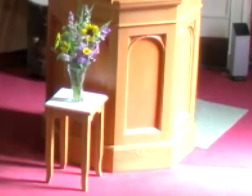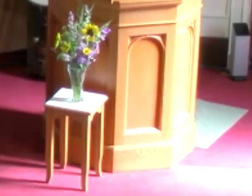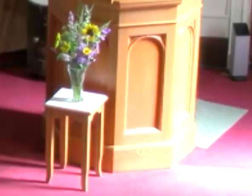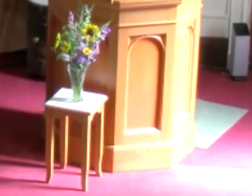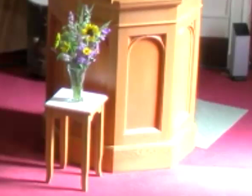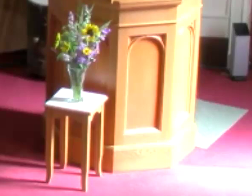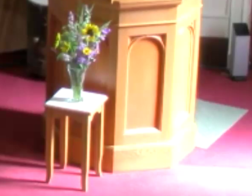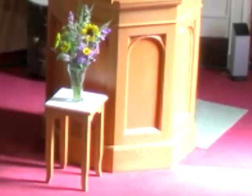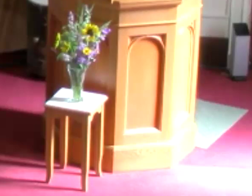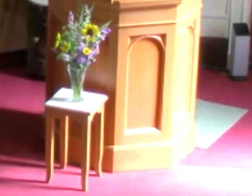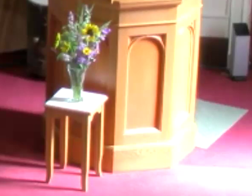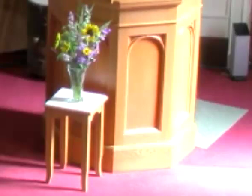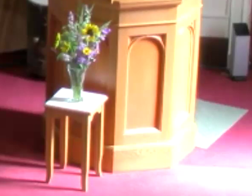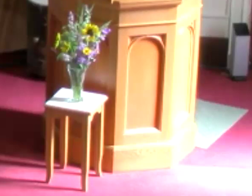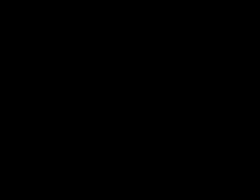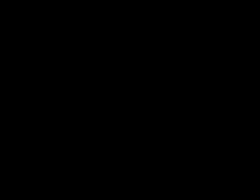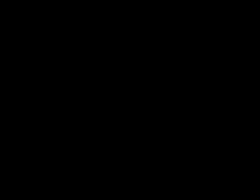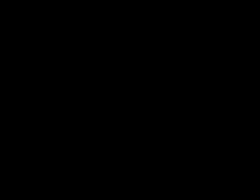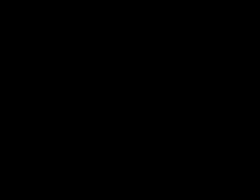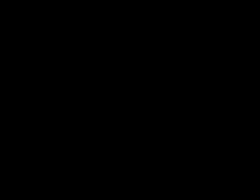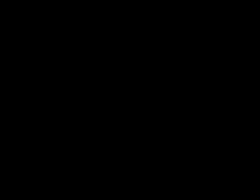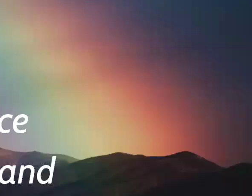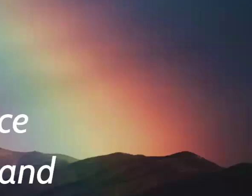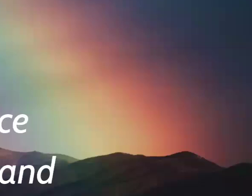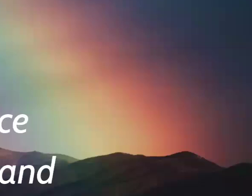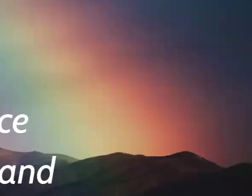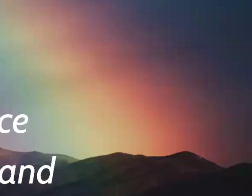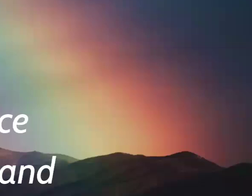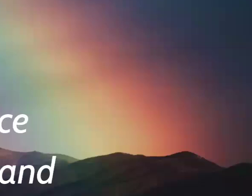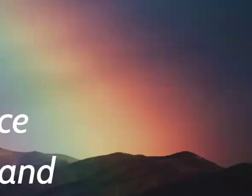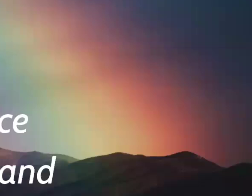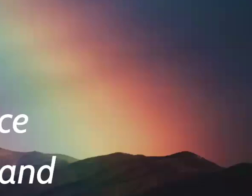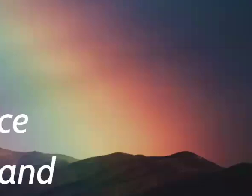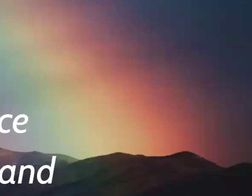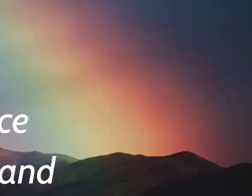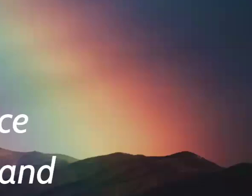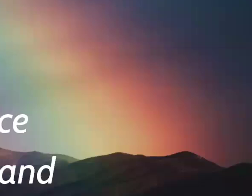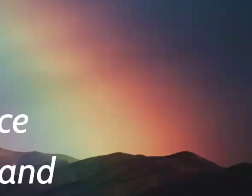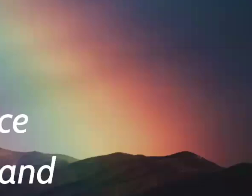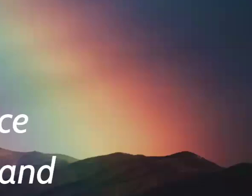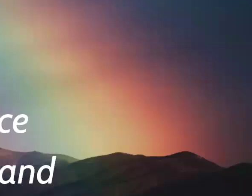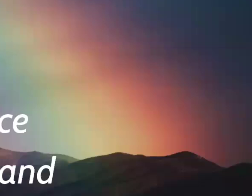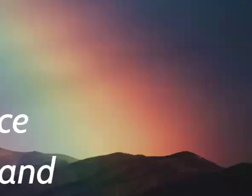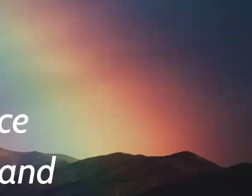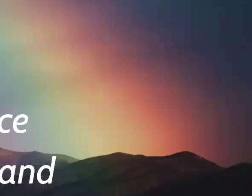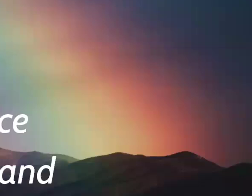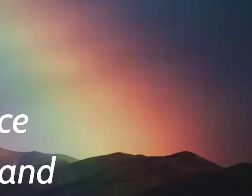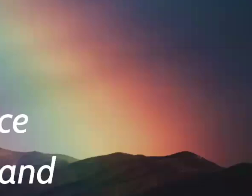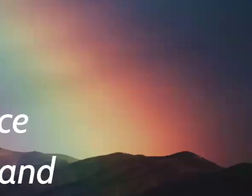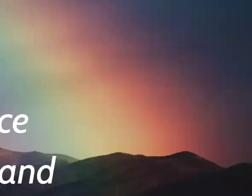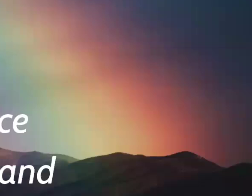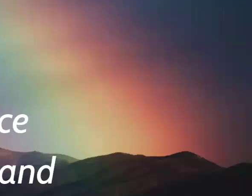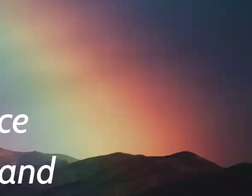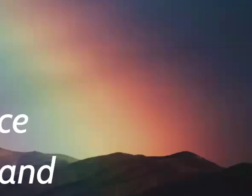Please join us in saying our church affirmation, which we will also use as our chalice lighting. So I'll get us started, and I'm going to